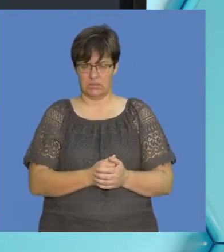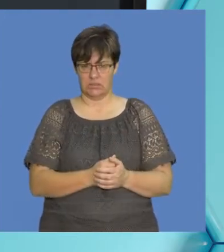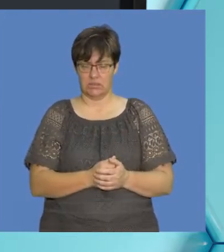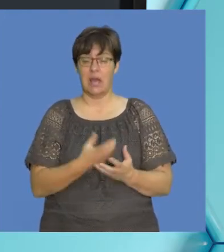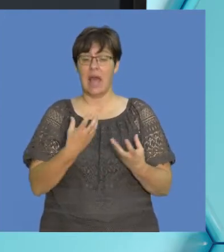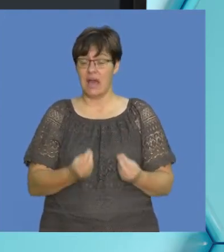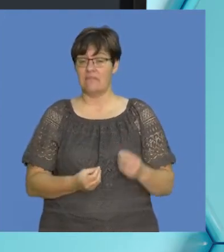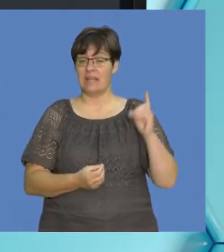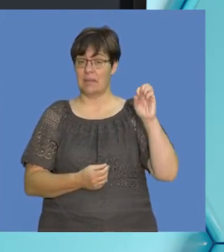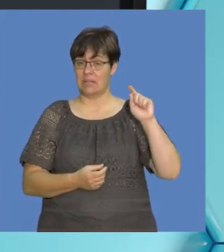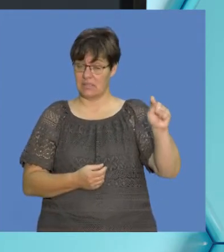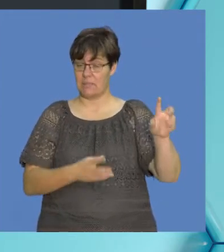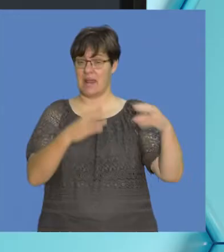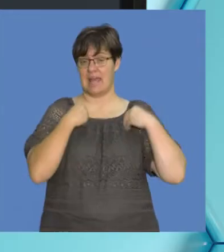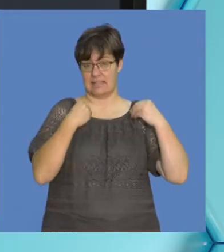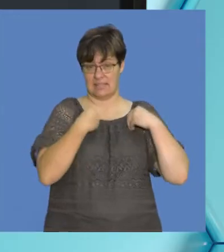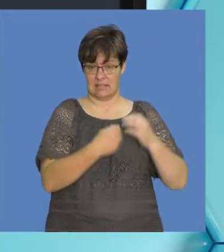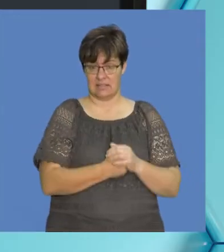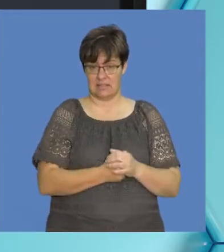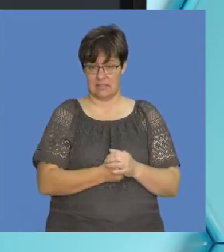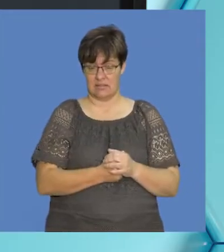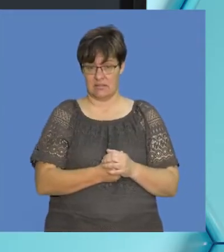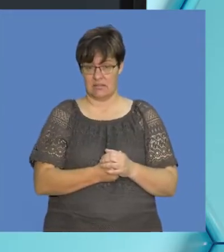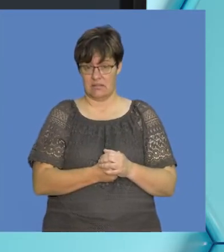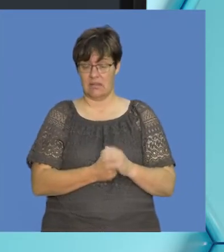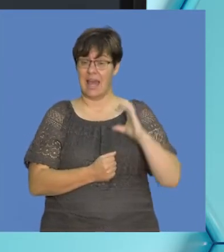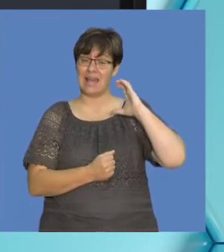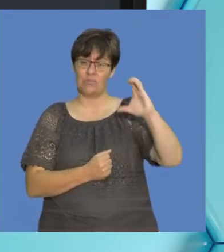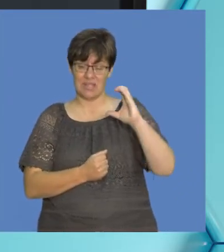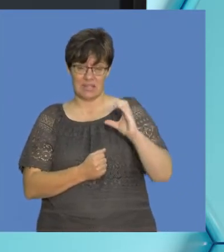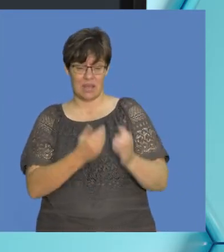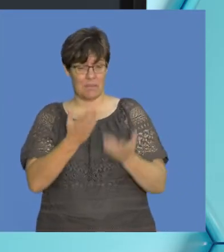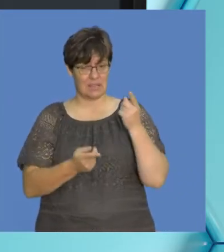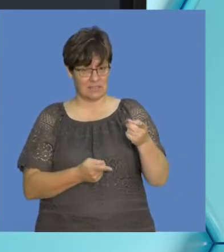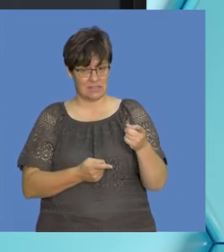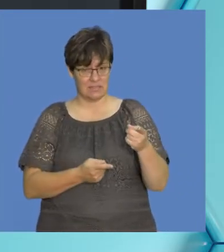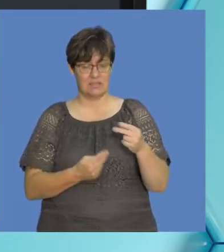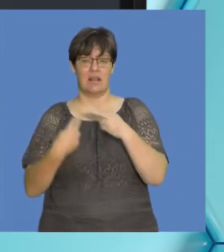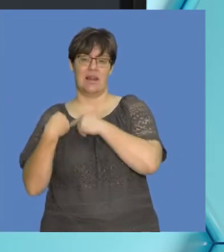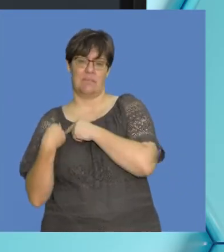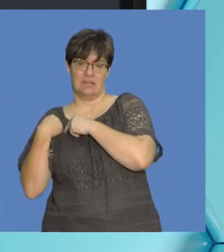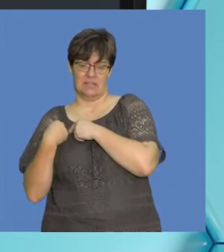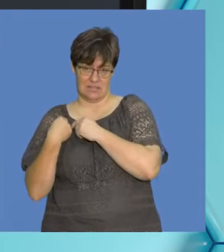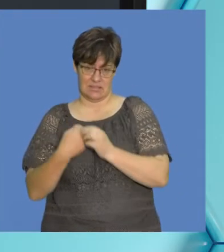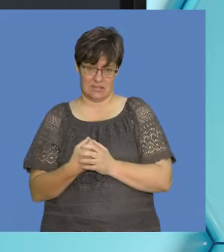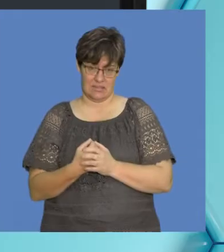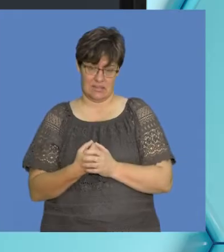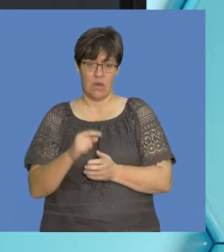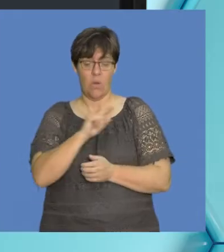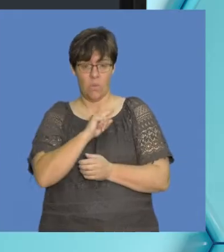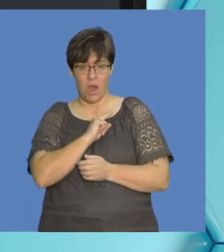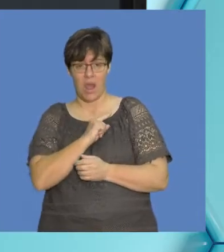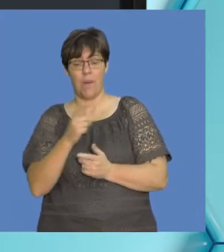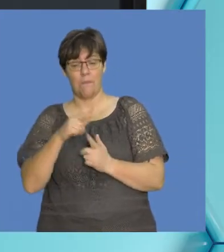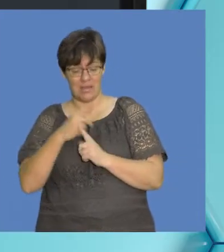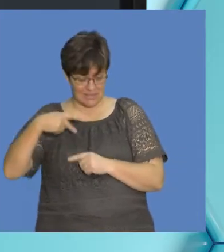debit balance, it's an asset. If it has a credit balance, it's a liability because we owe the bank